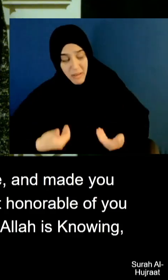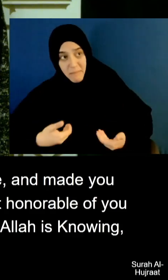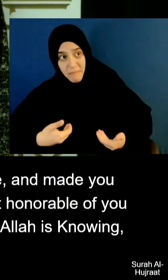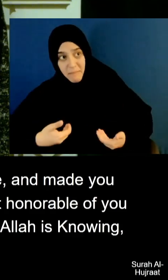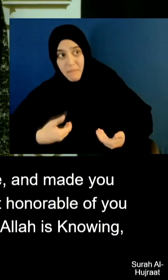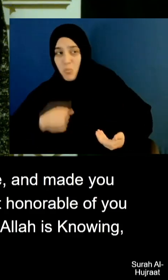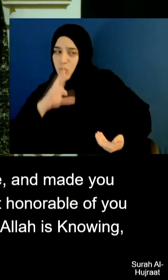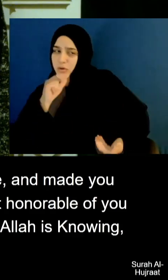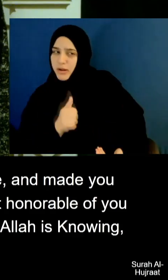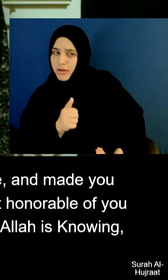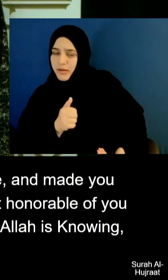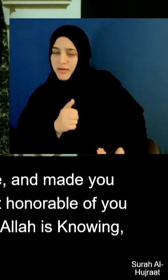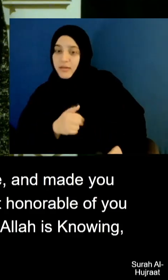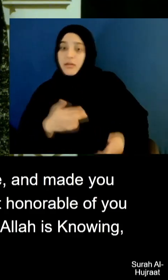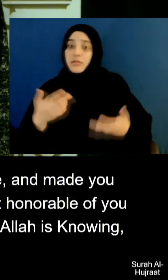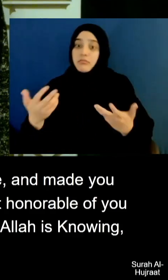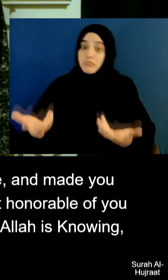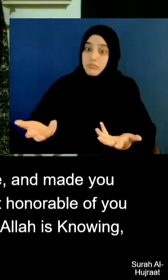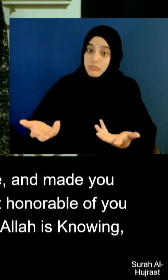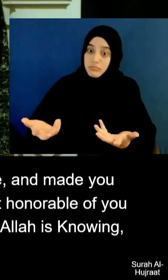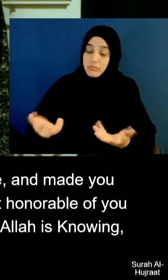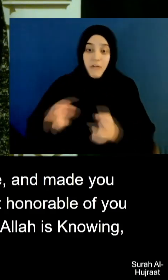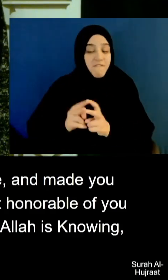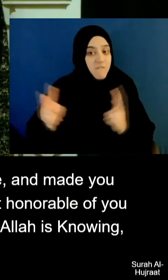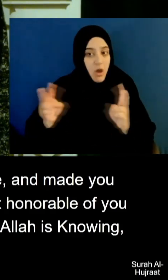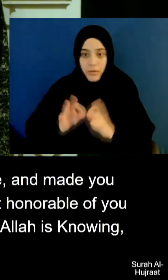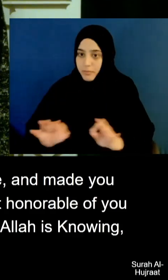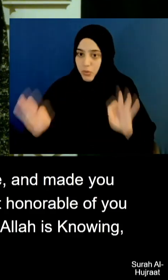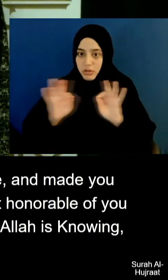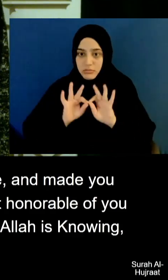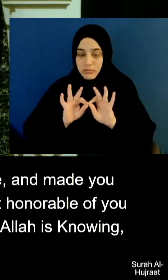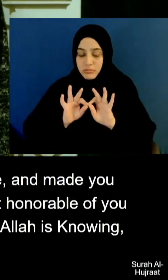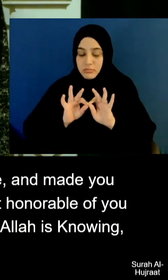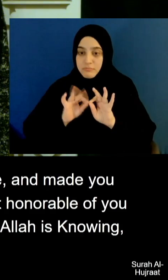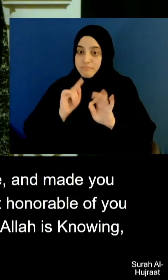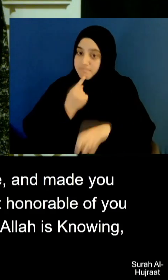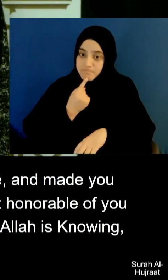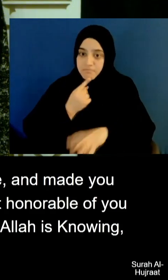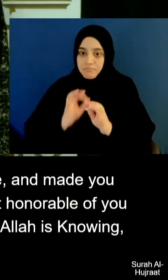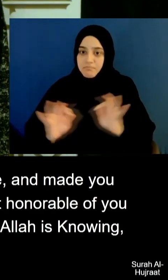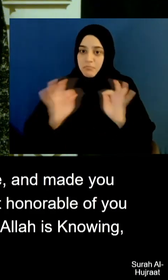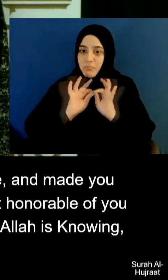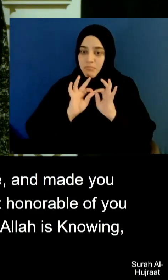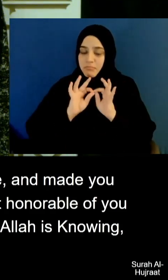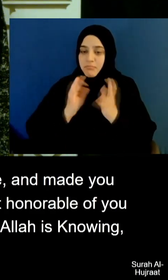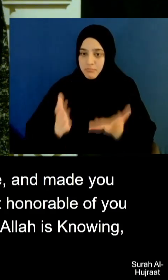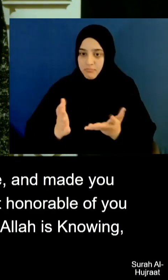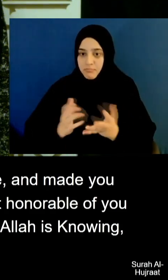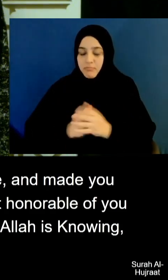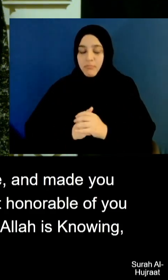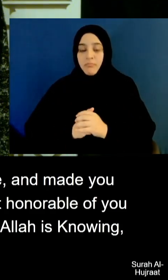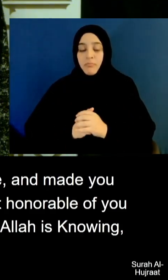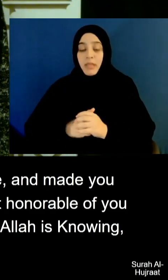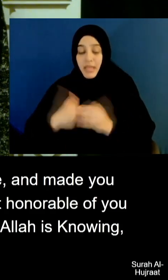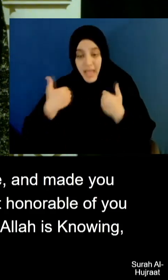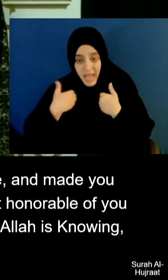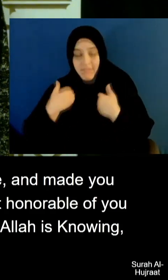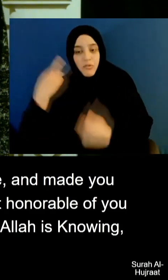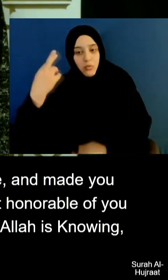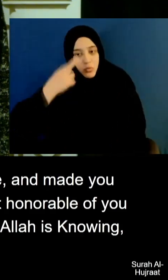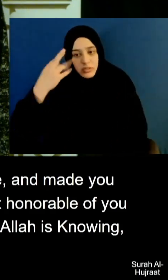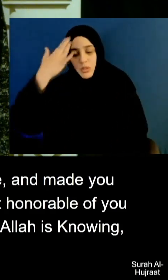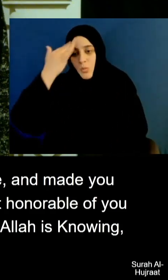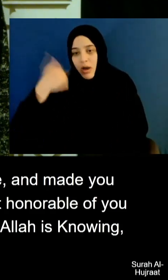Very important. It's crucial. And there are reasons as to why we need